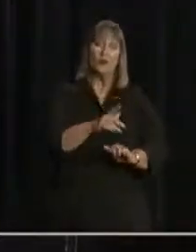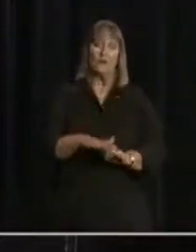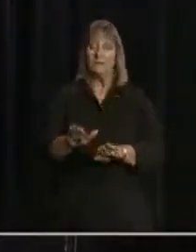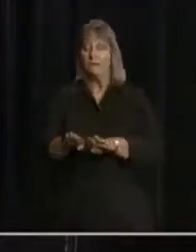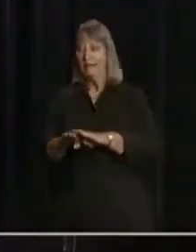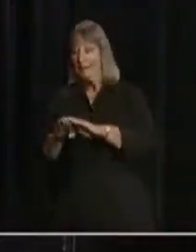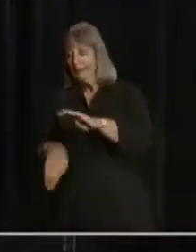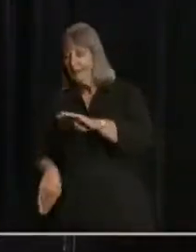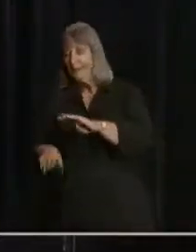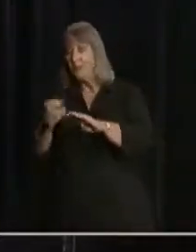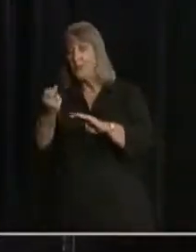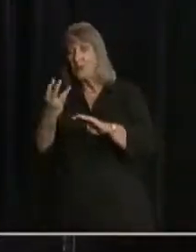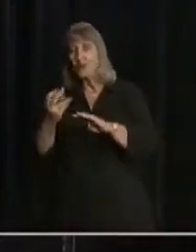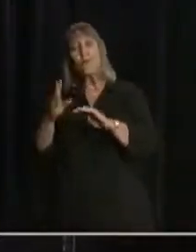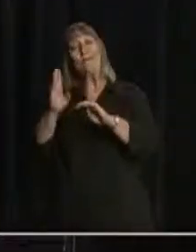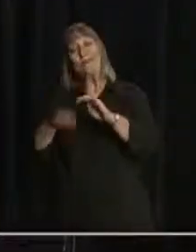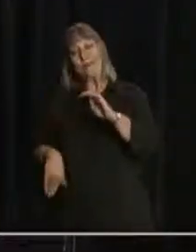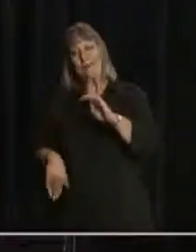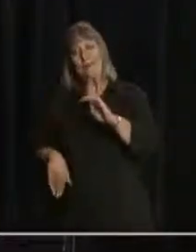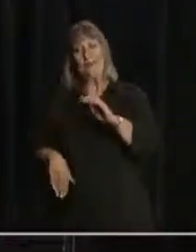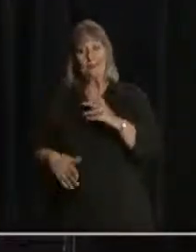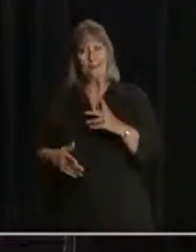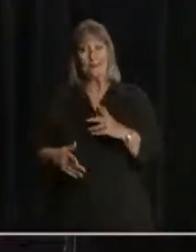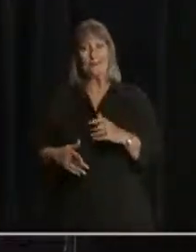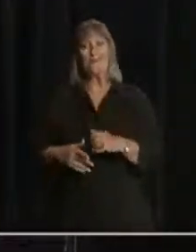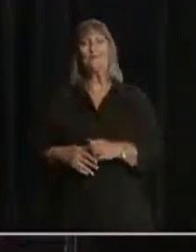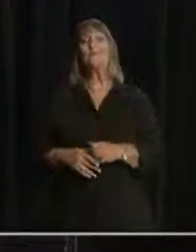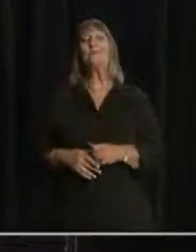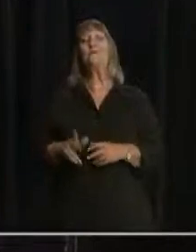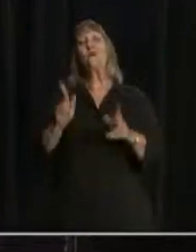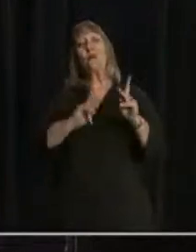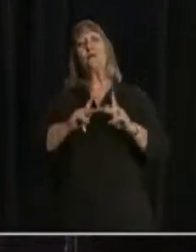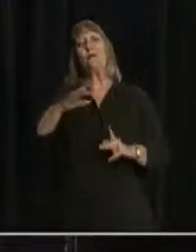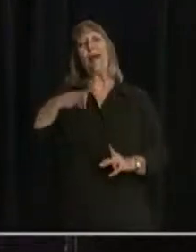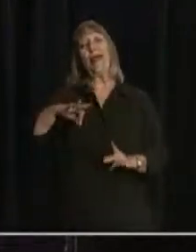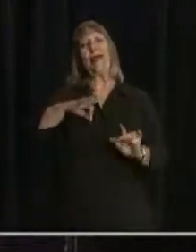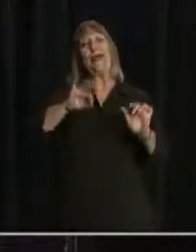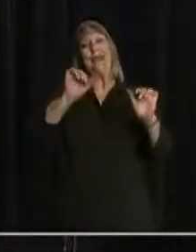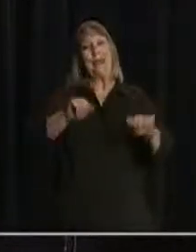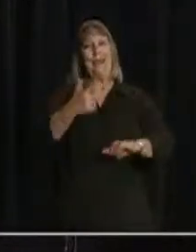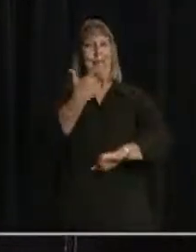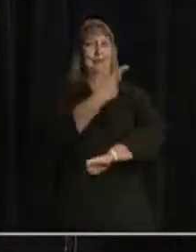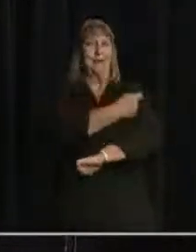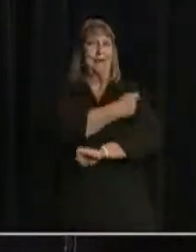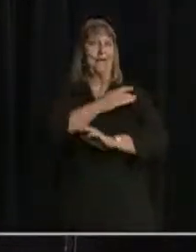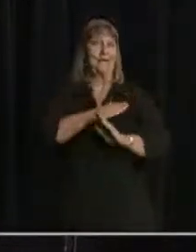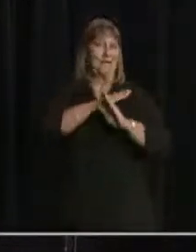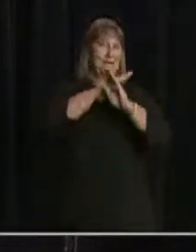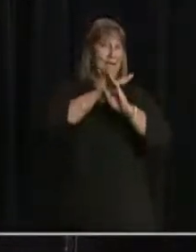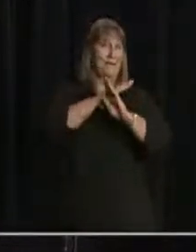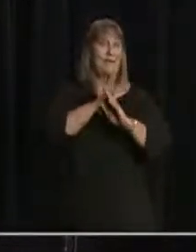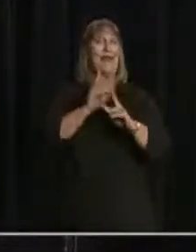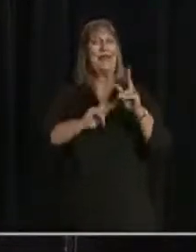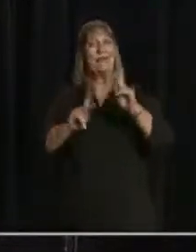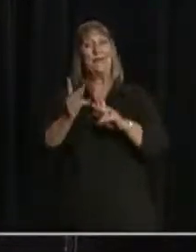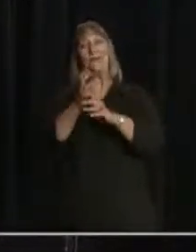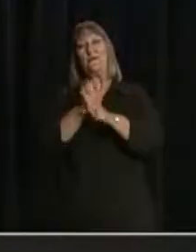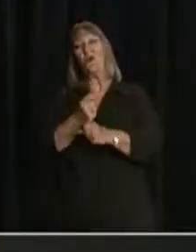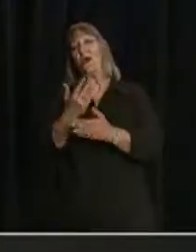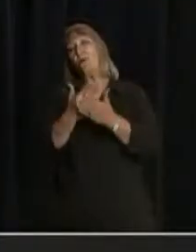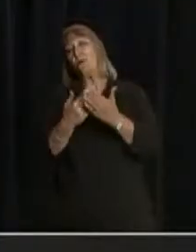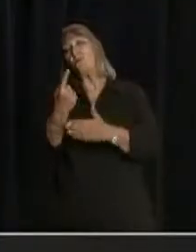updated figures about the percentage of those who are eligible of the population to be vaccinated and those that have received at least one